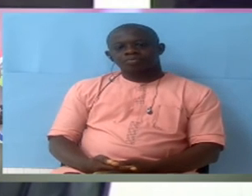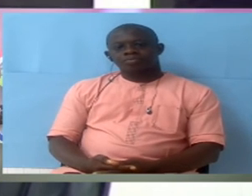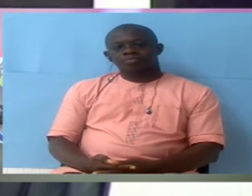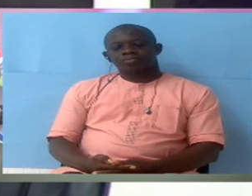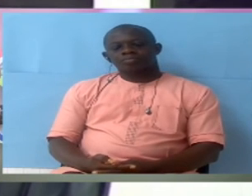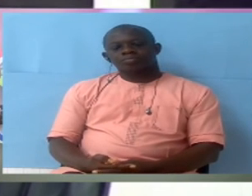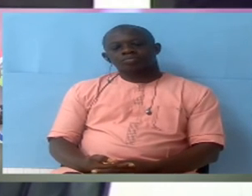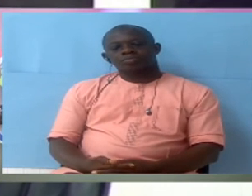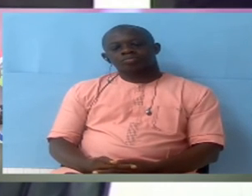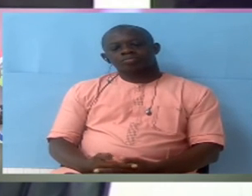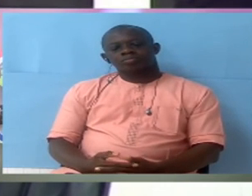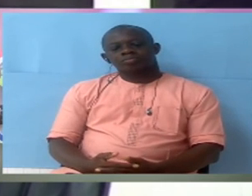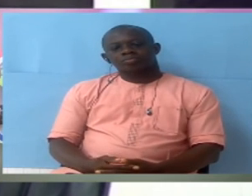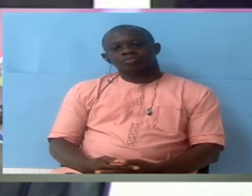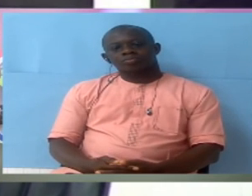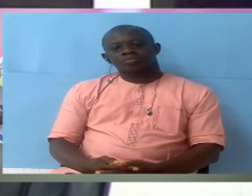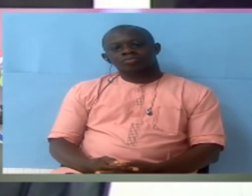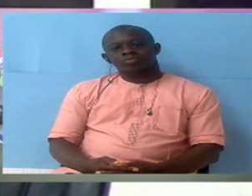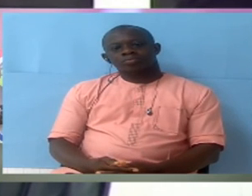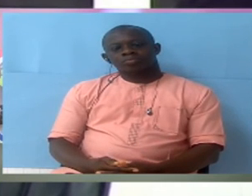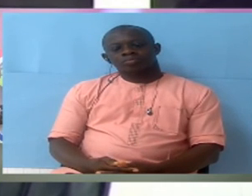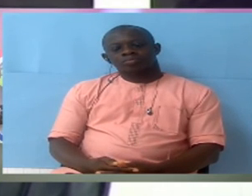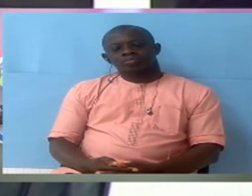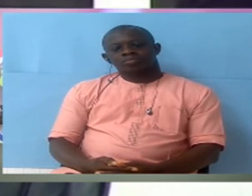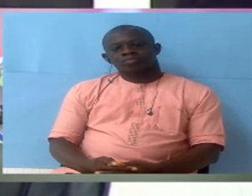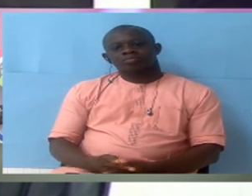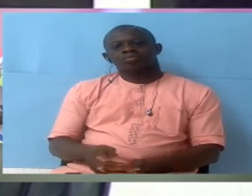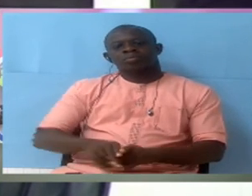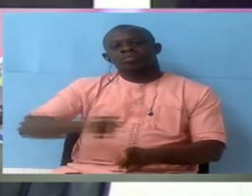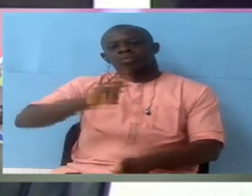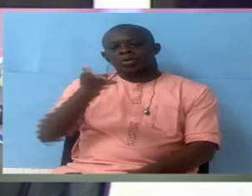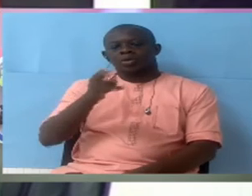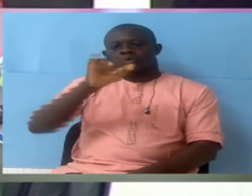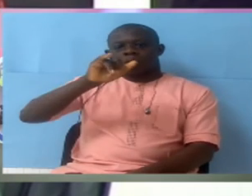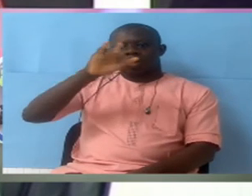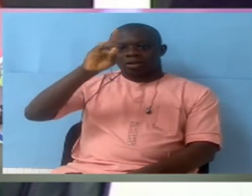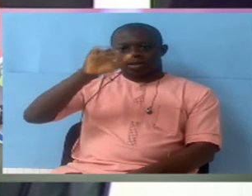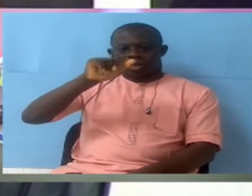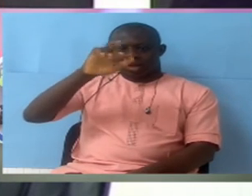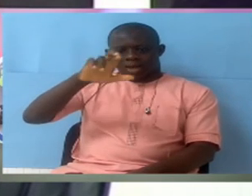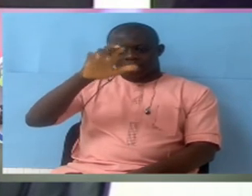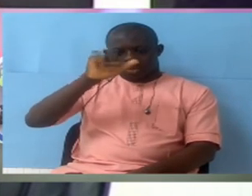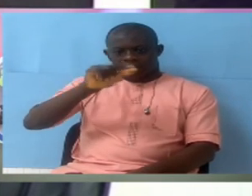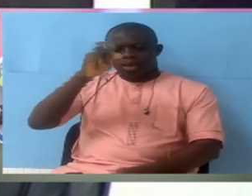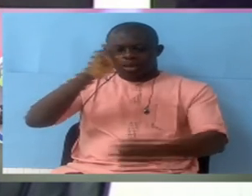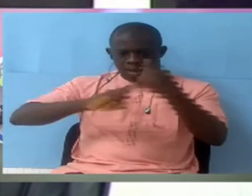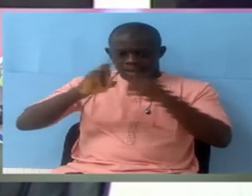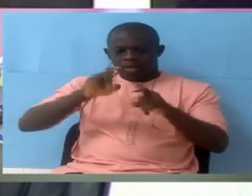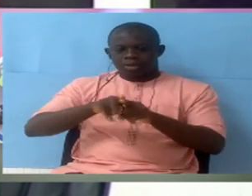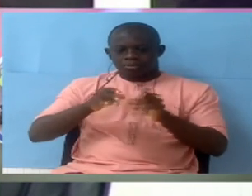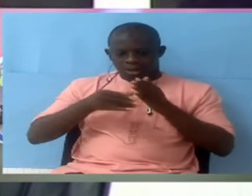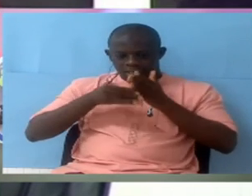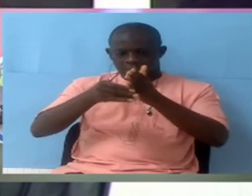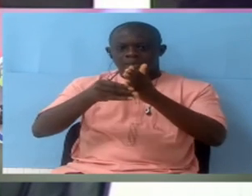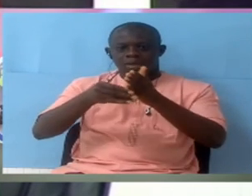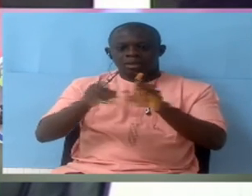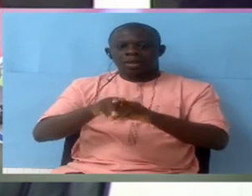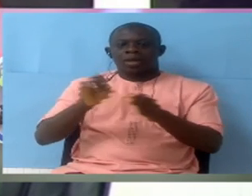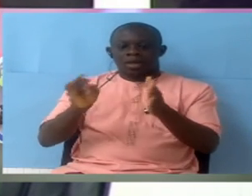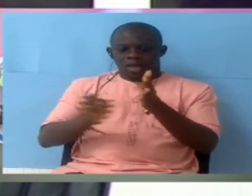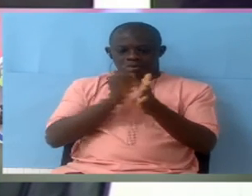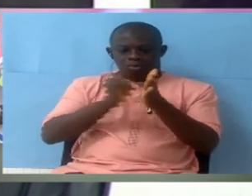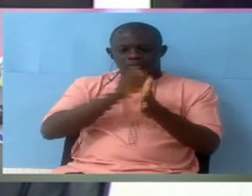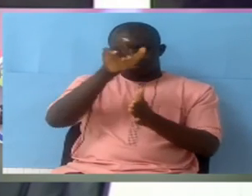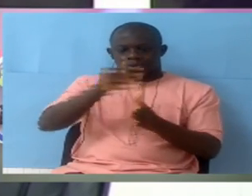Haidara again is the lead investigator. He said, tell us all what Ndu Cham told